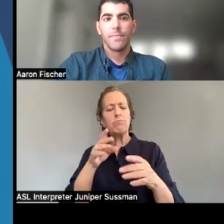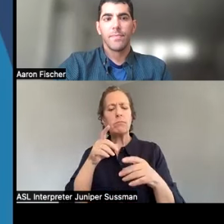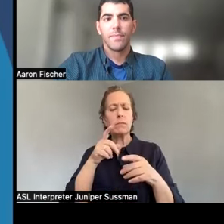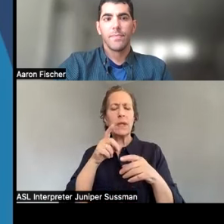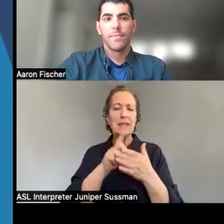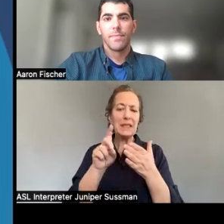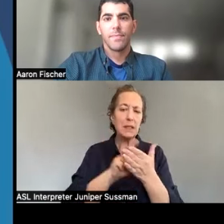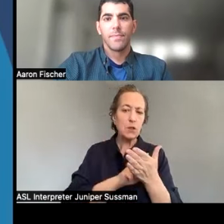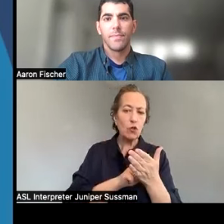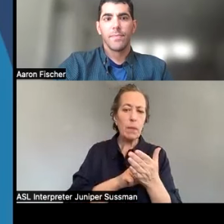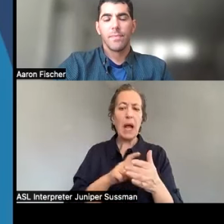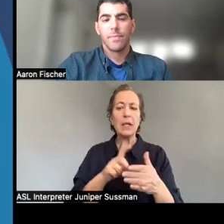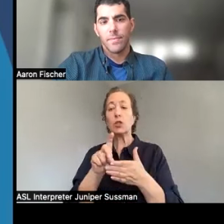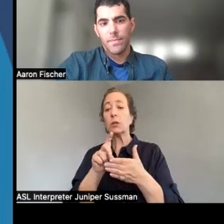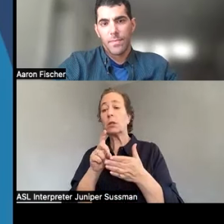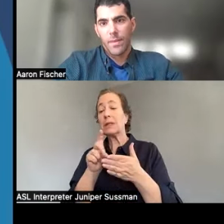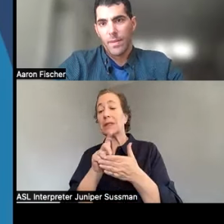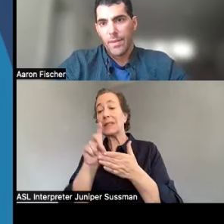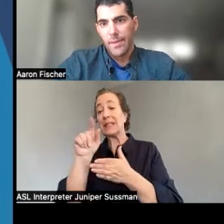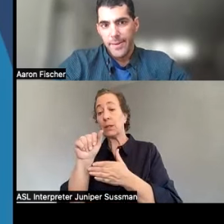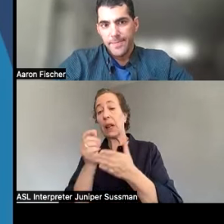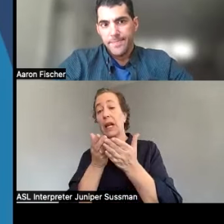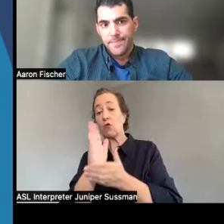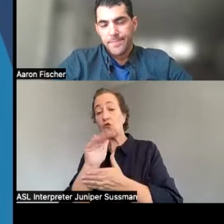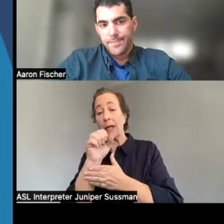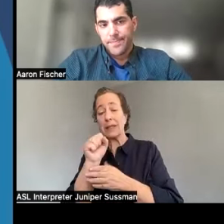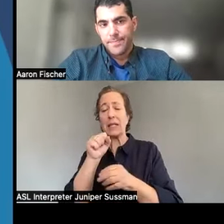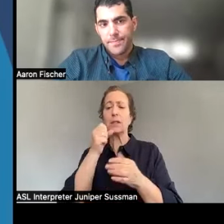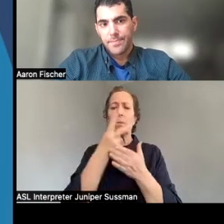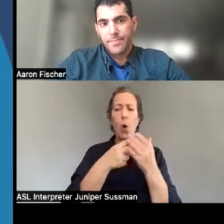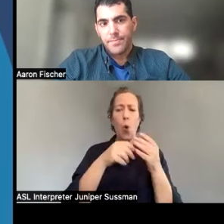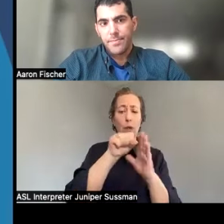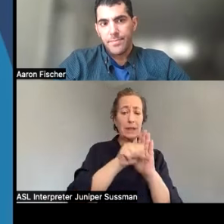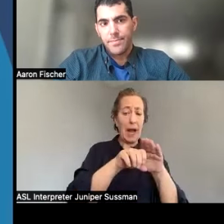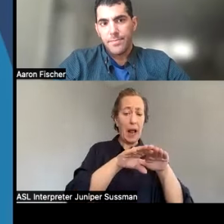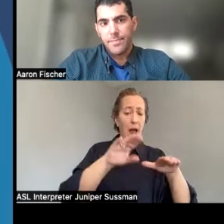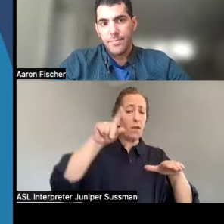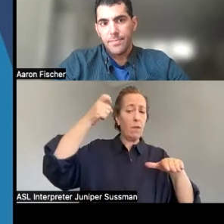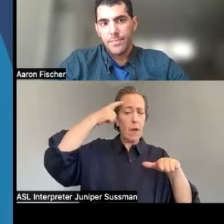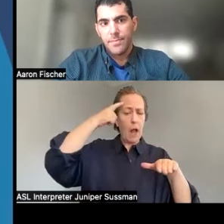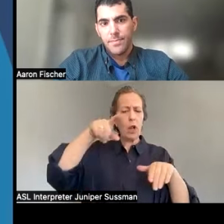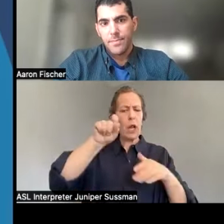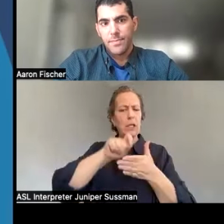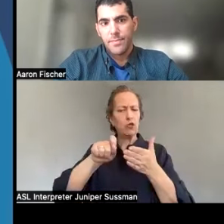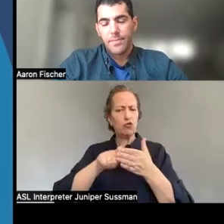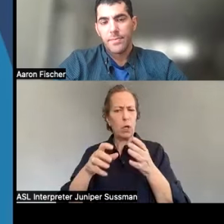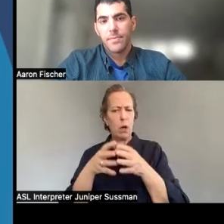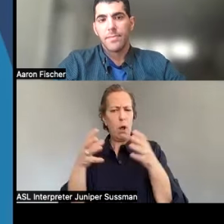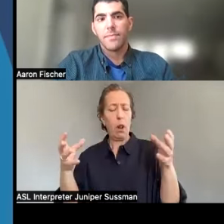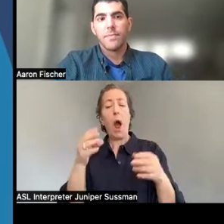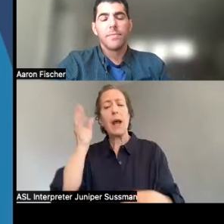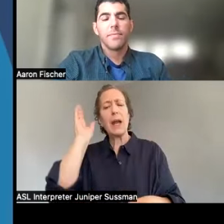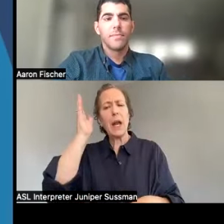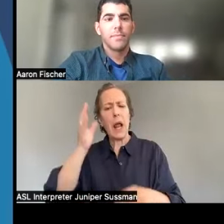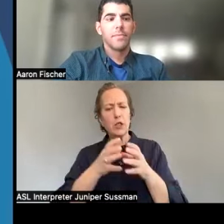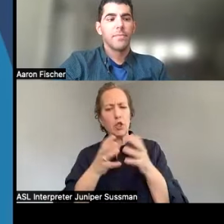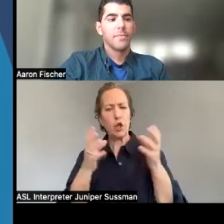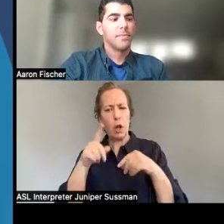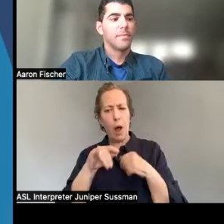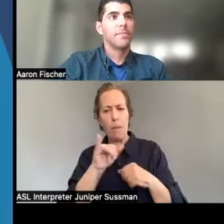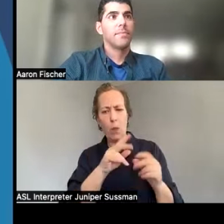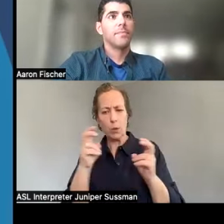disability rights cases in both state and federal court, and has written and lectured extensively on these issues. Brian is a